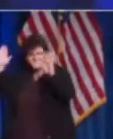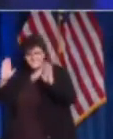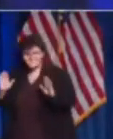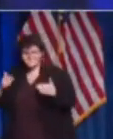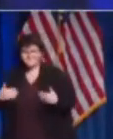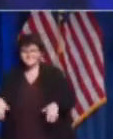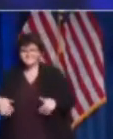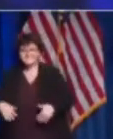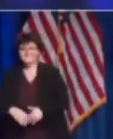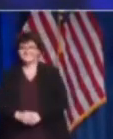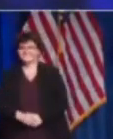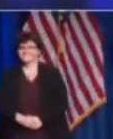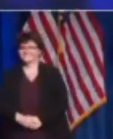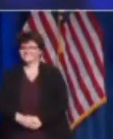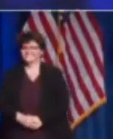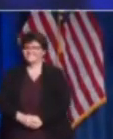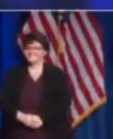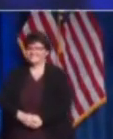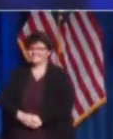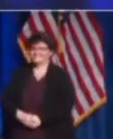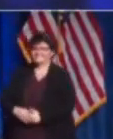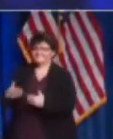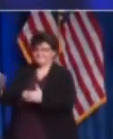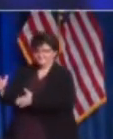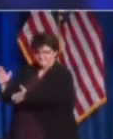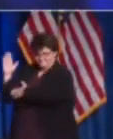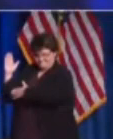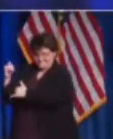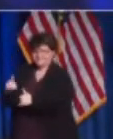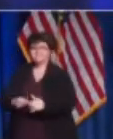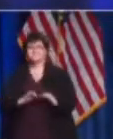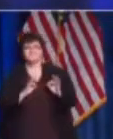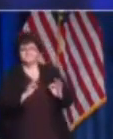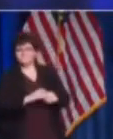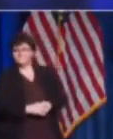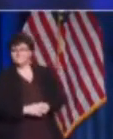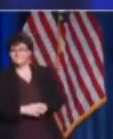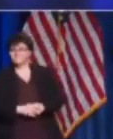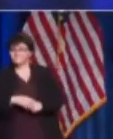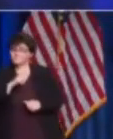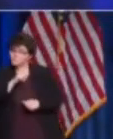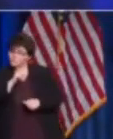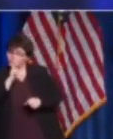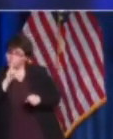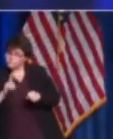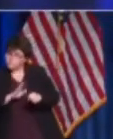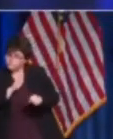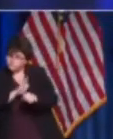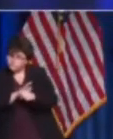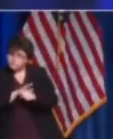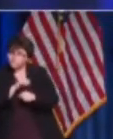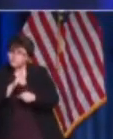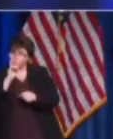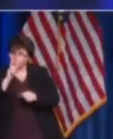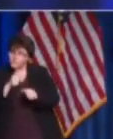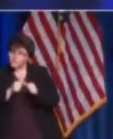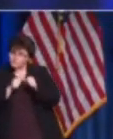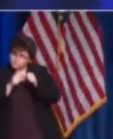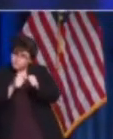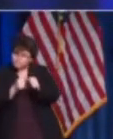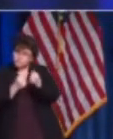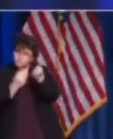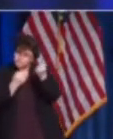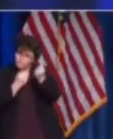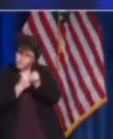you raise your right hand? Do you, Stephanie Thomas, solemnly swear or affirm that you will support the Constitution of